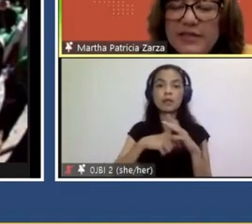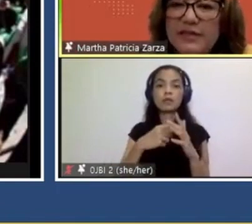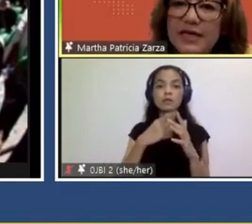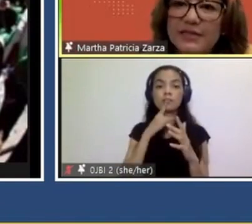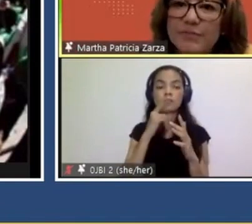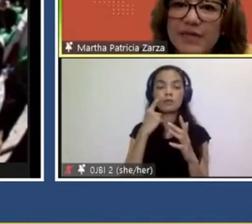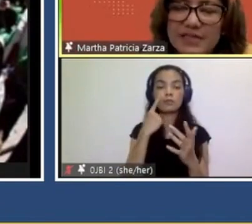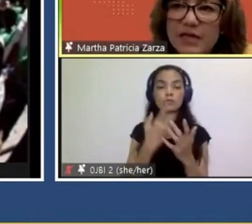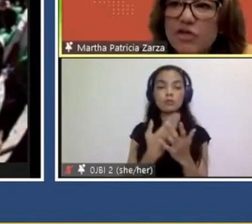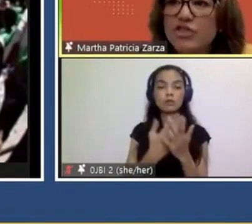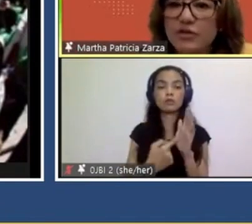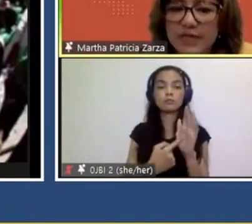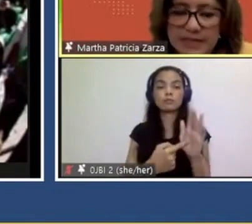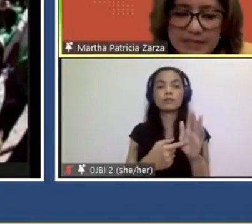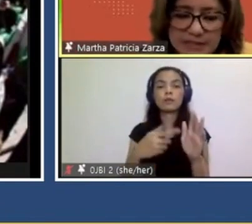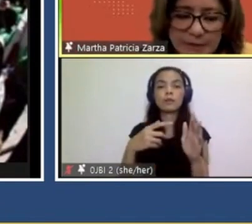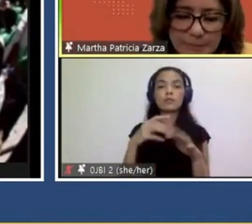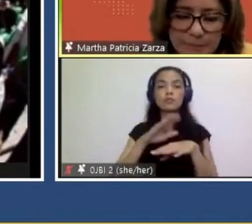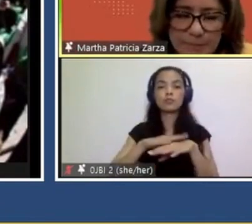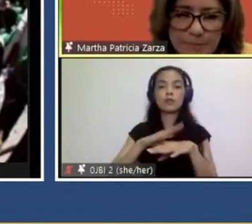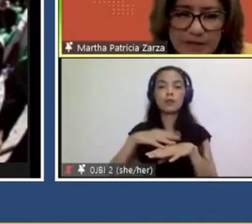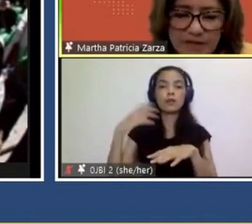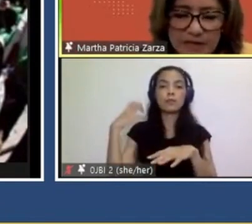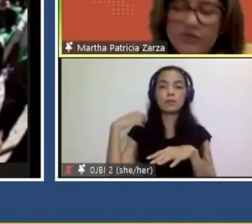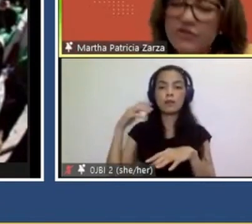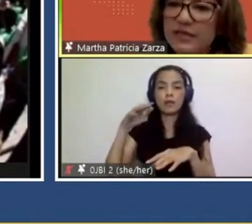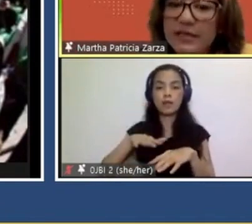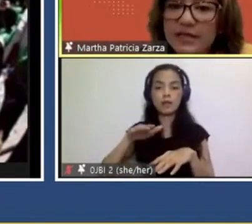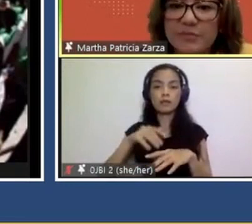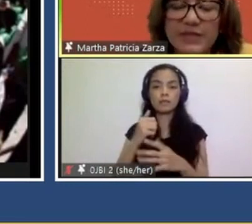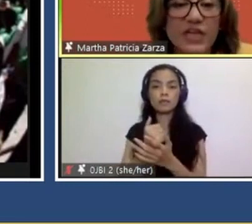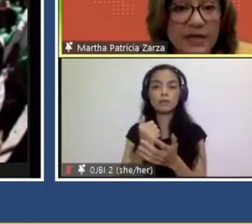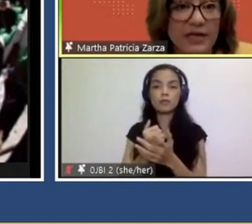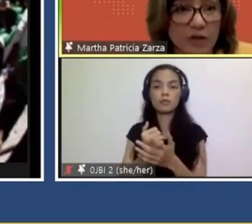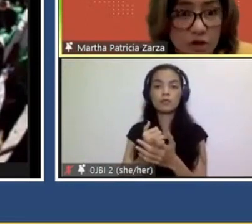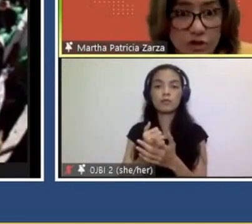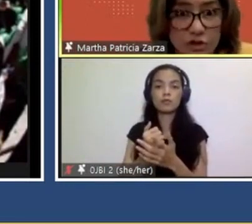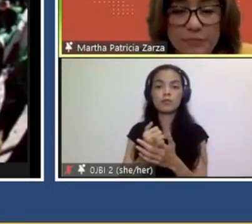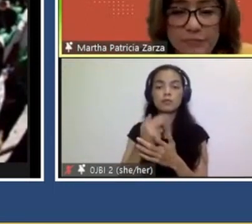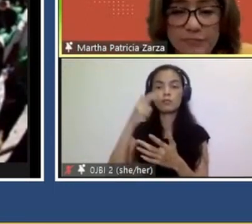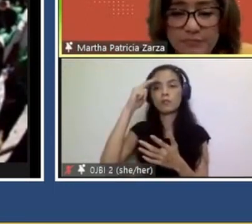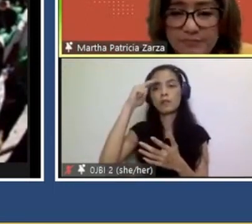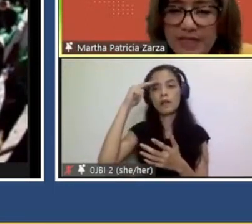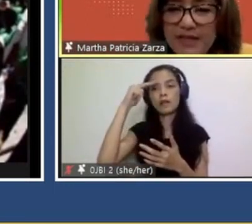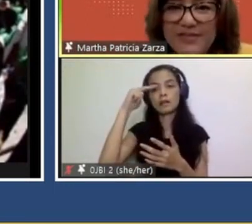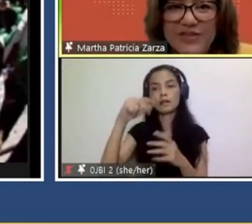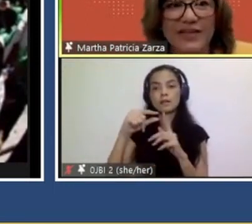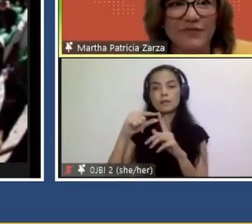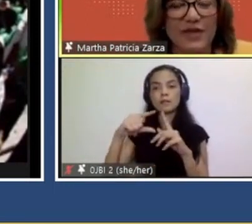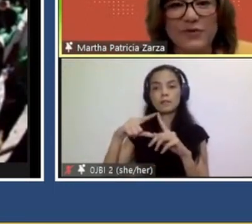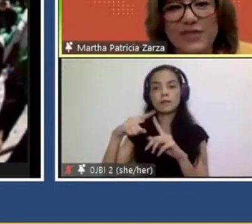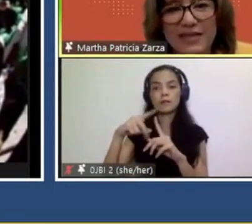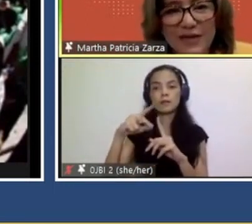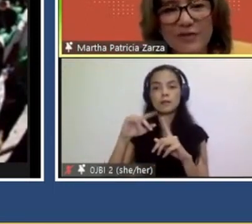showing that Mexican culture is a very androcentric and patriarchal culture. And so like